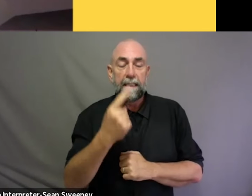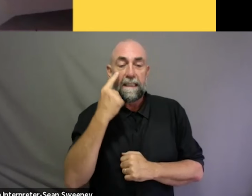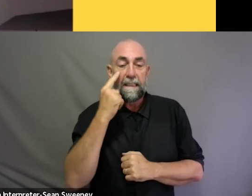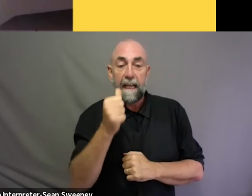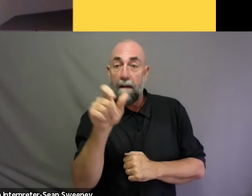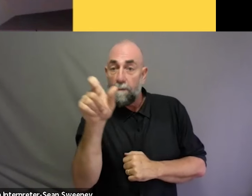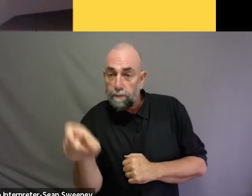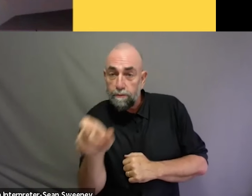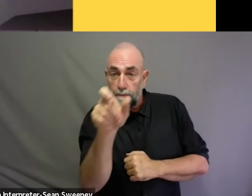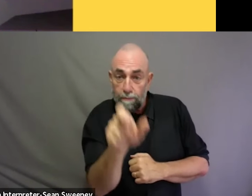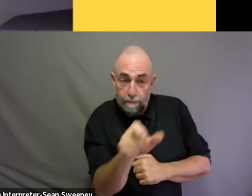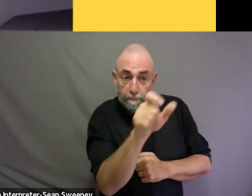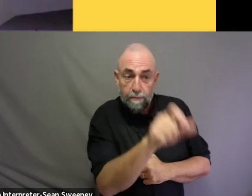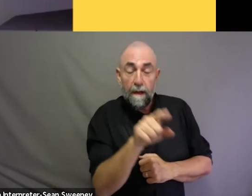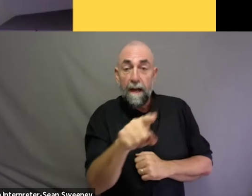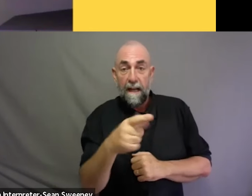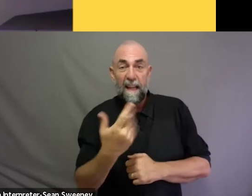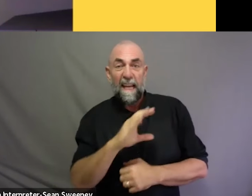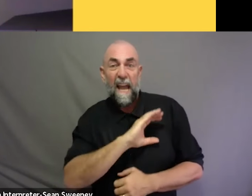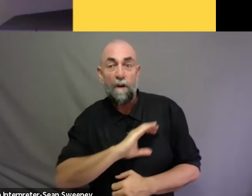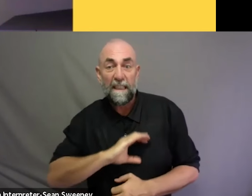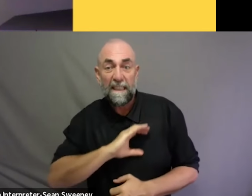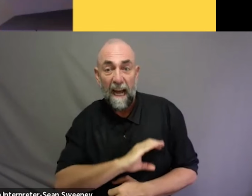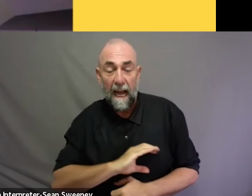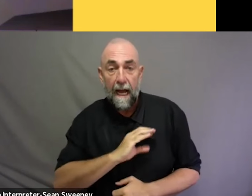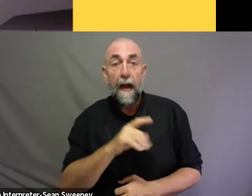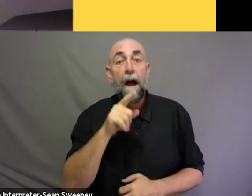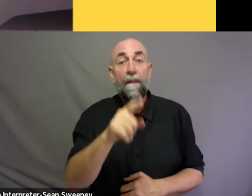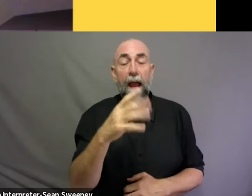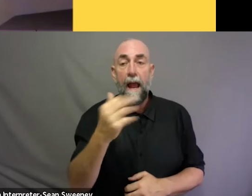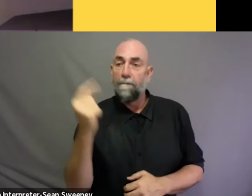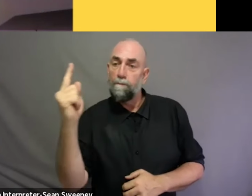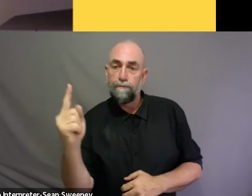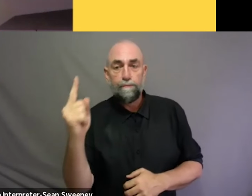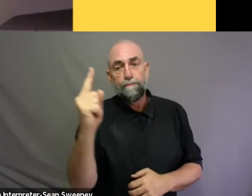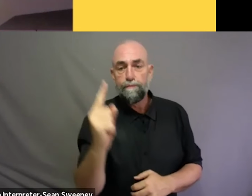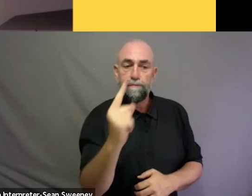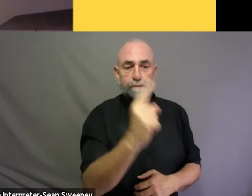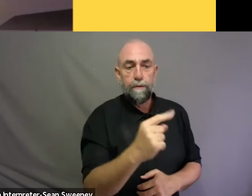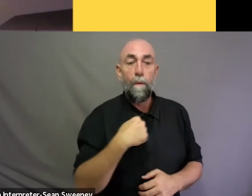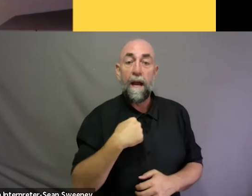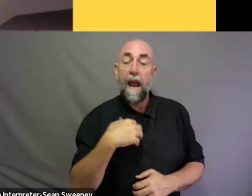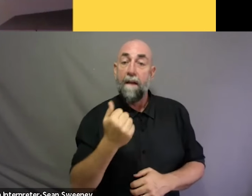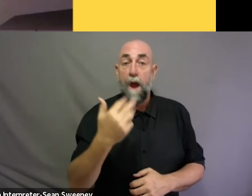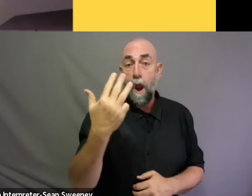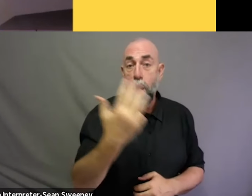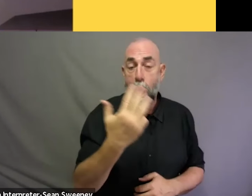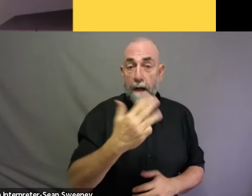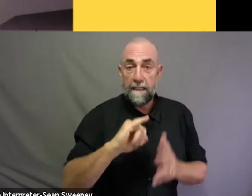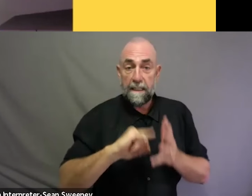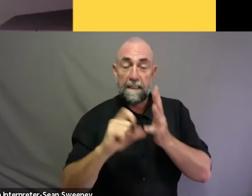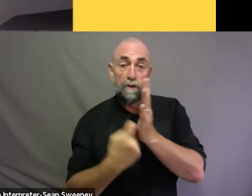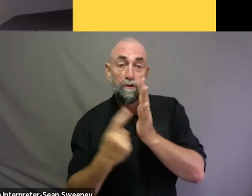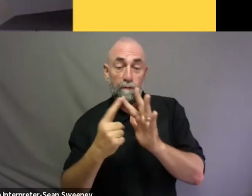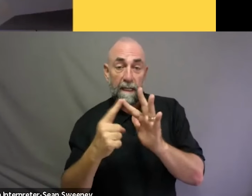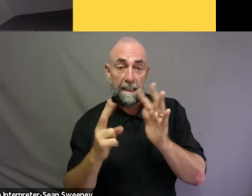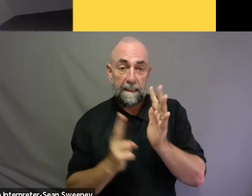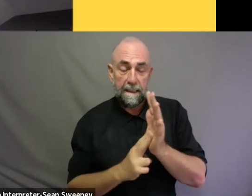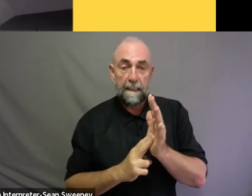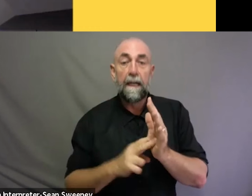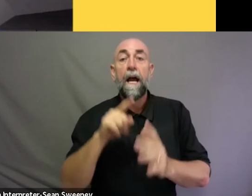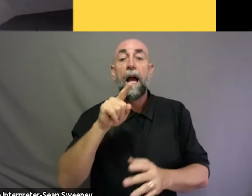characters that the artists created were also along sort of 19 screens leading down Tumbalong Boulevard to Darling